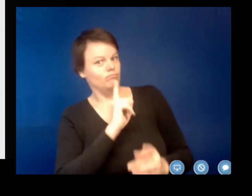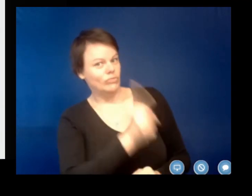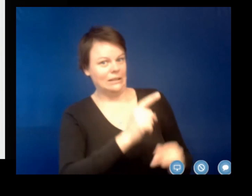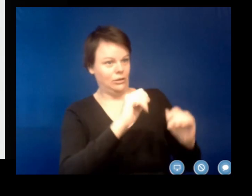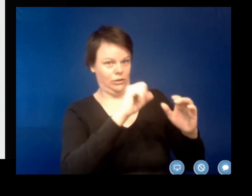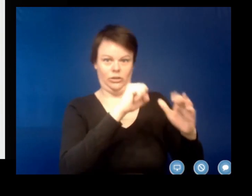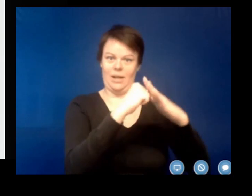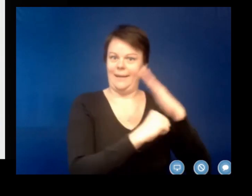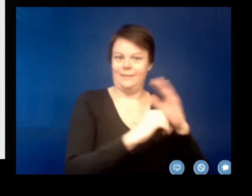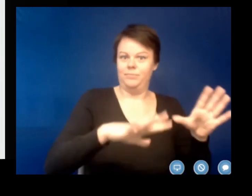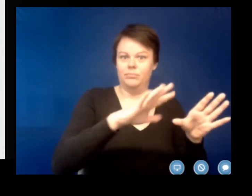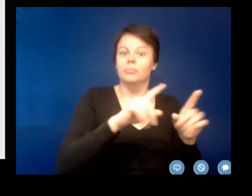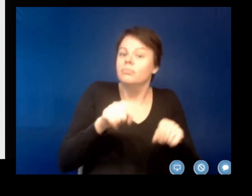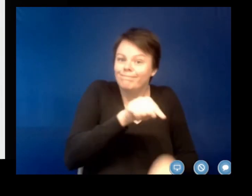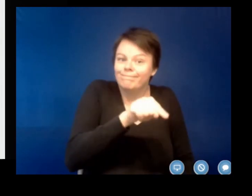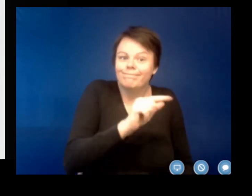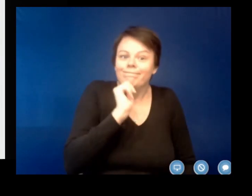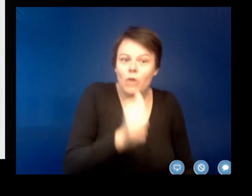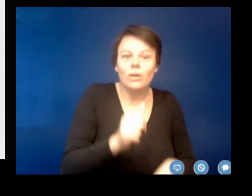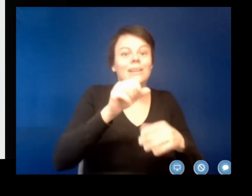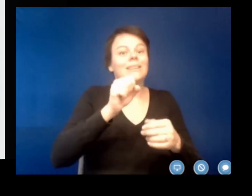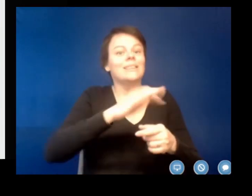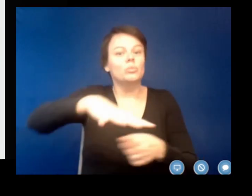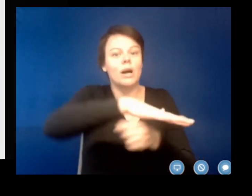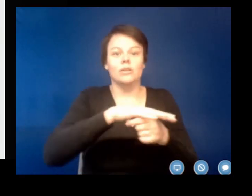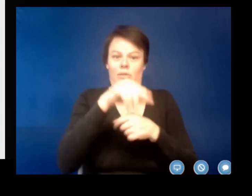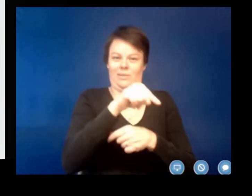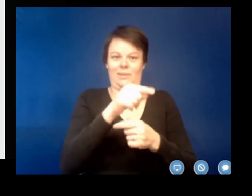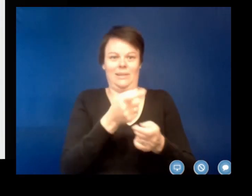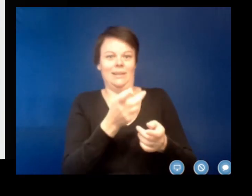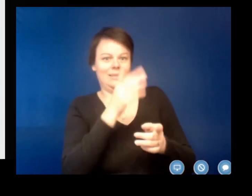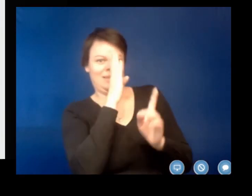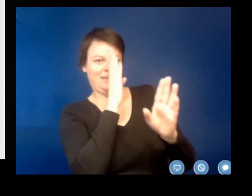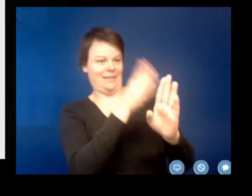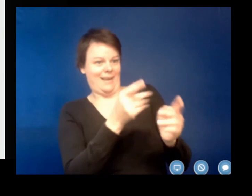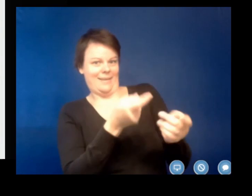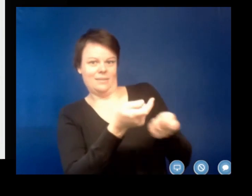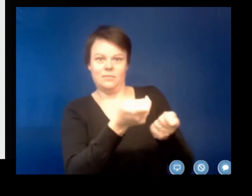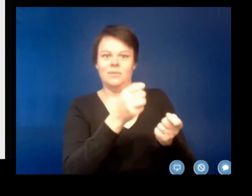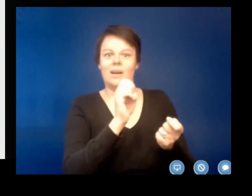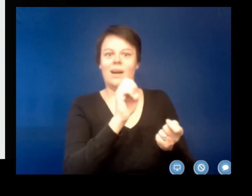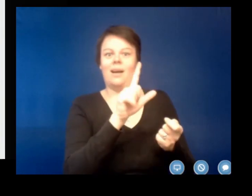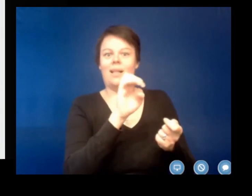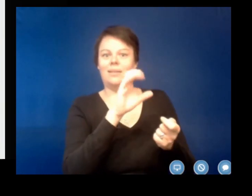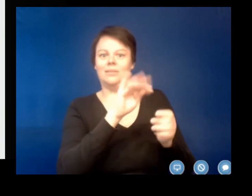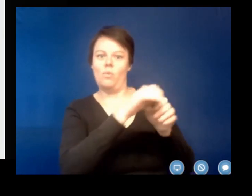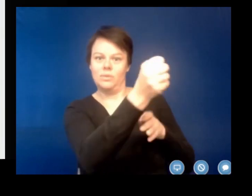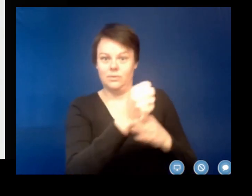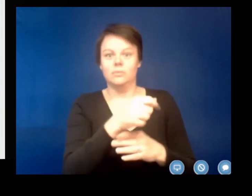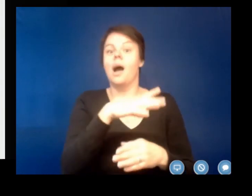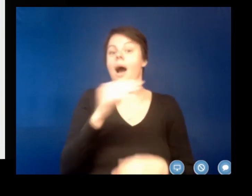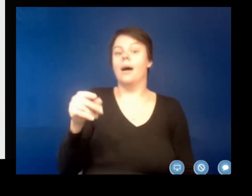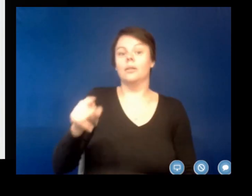the world society is shaped as an abstract order with very few guiding principles, as